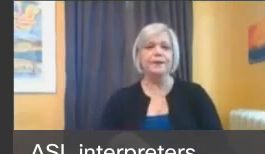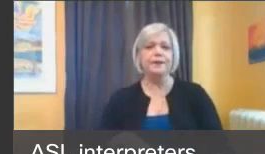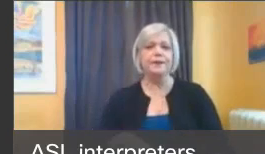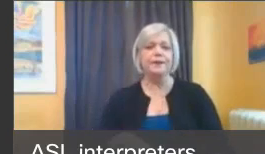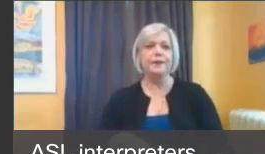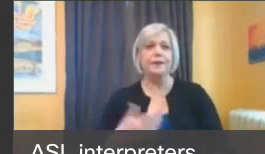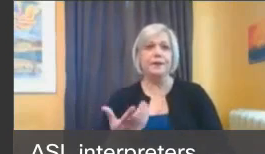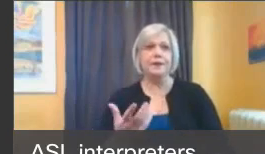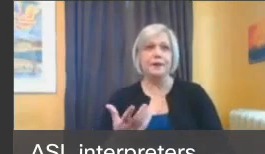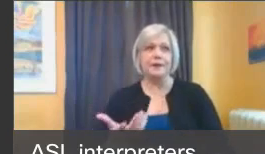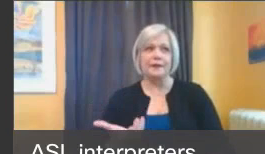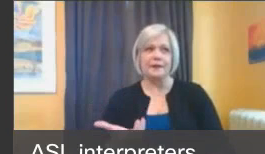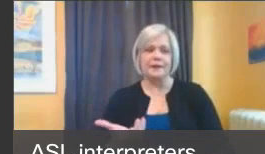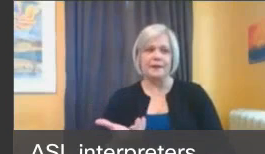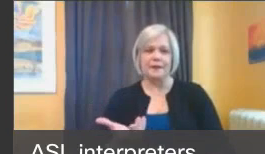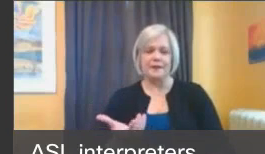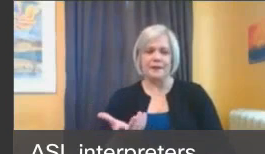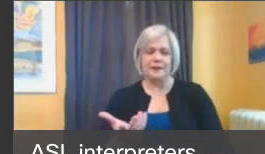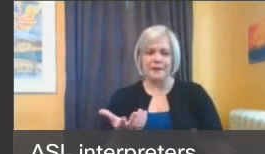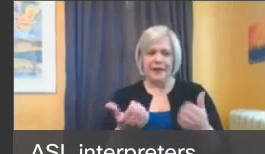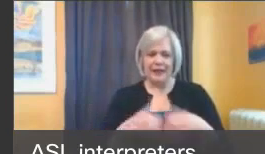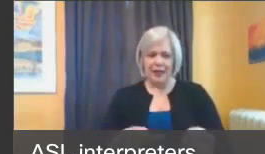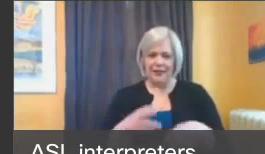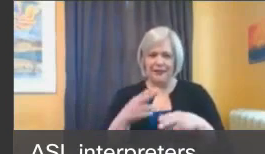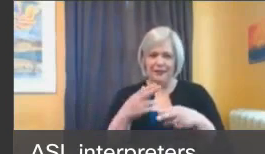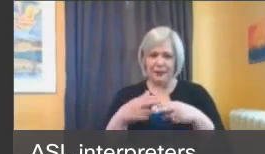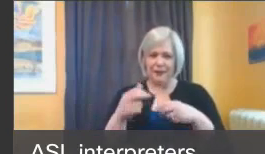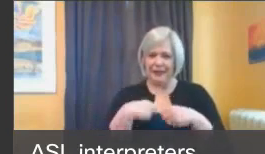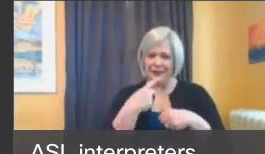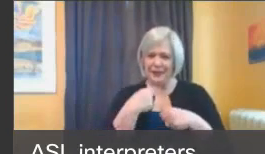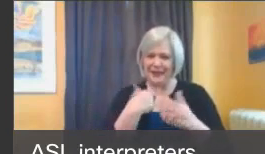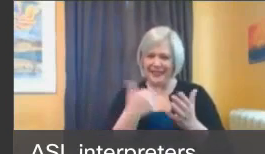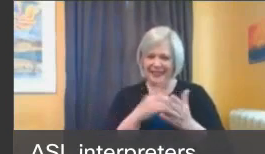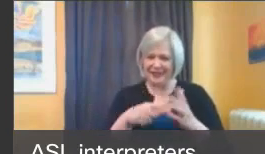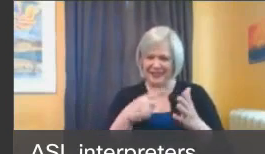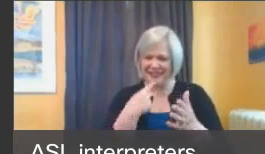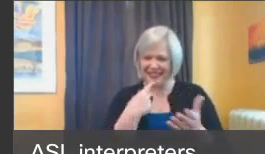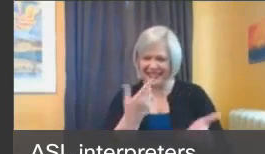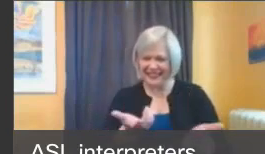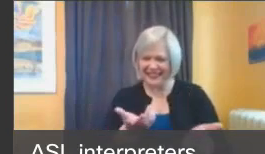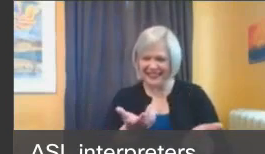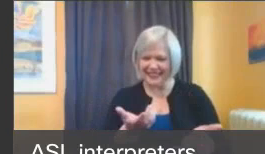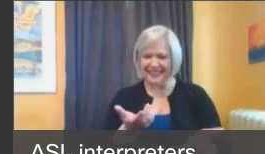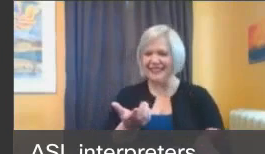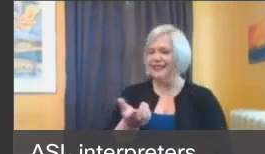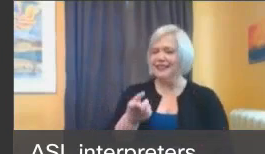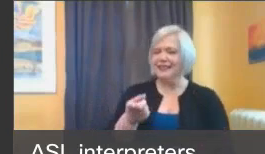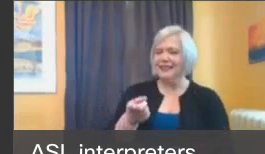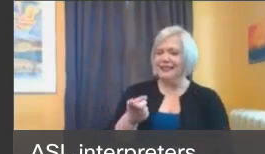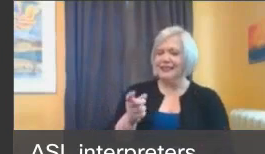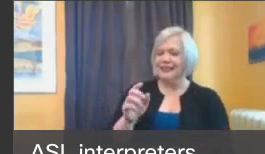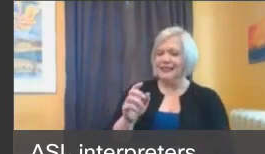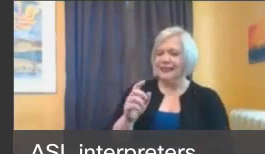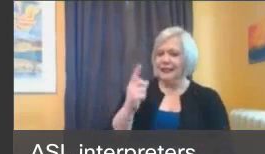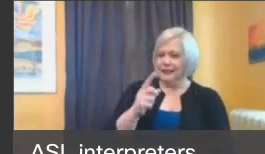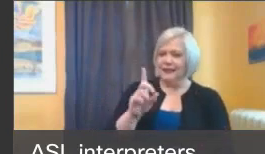I guess, I'm sorry, so I lost, could you give me just real briefly what it was again? I was just wondering, and Dean